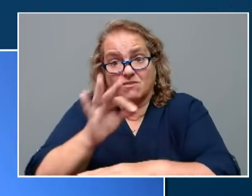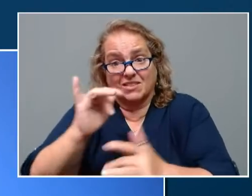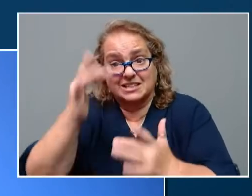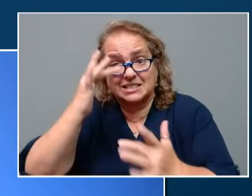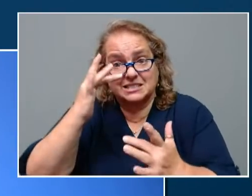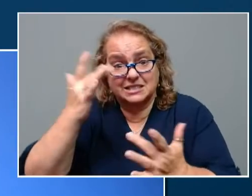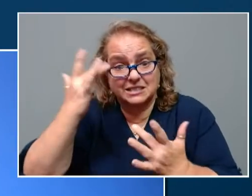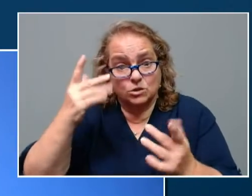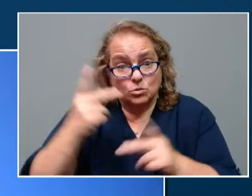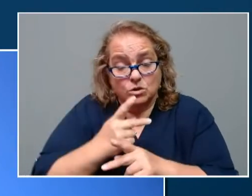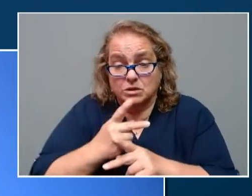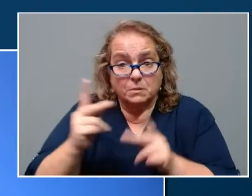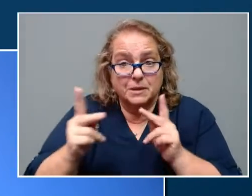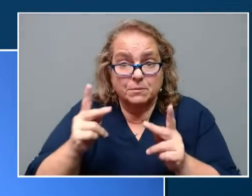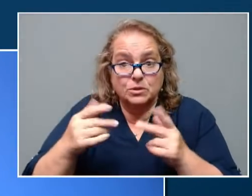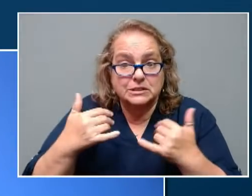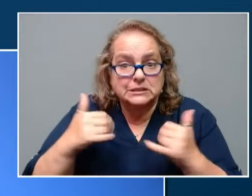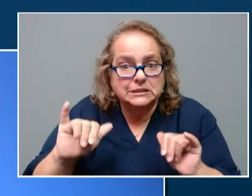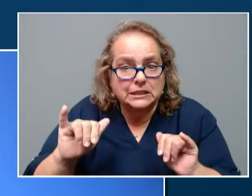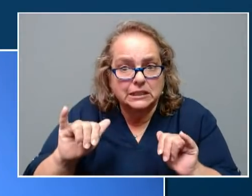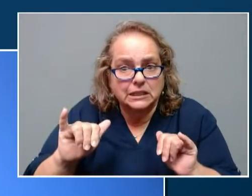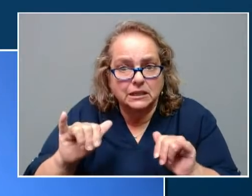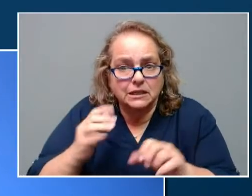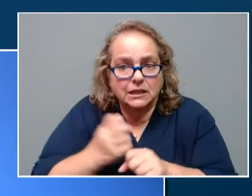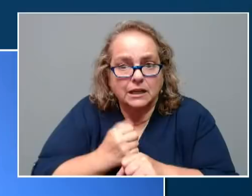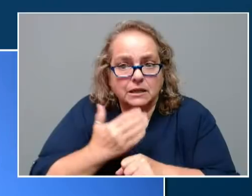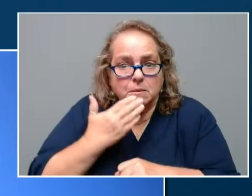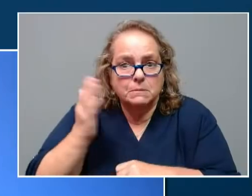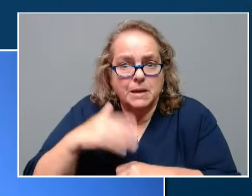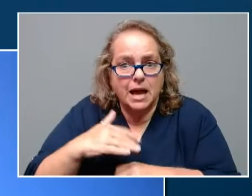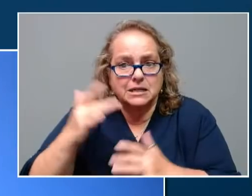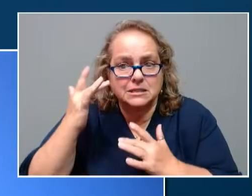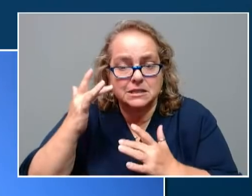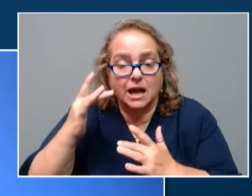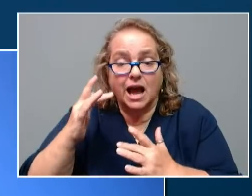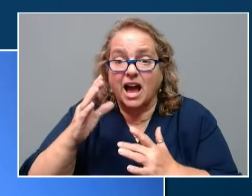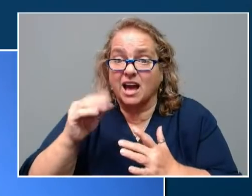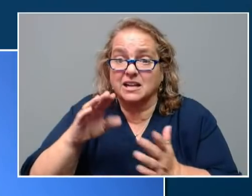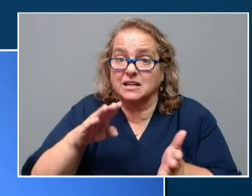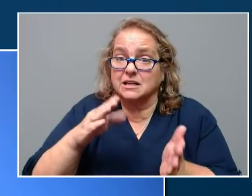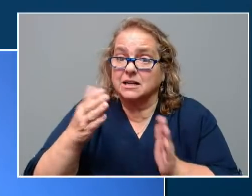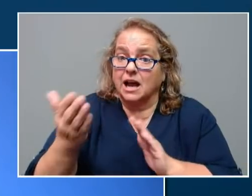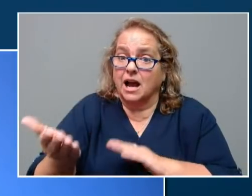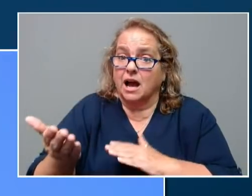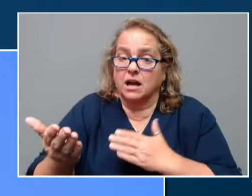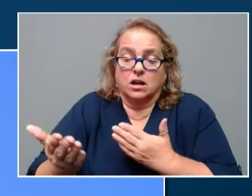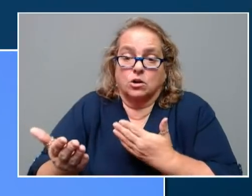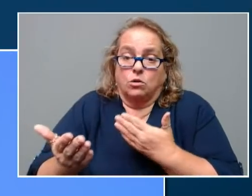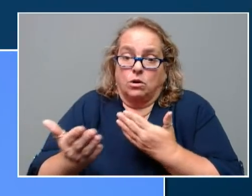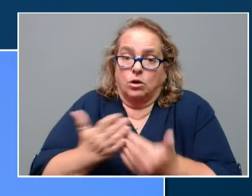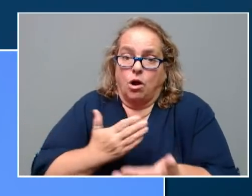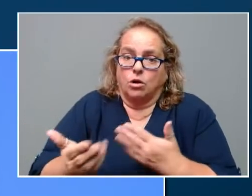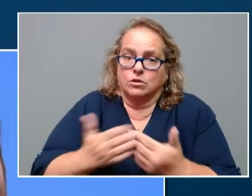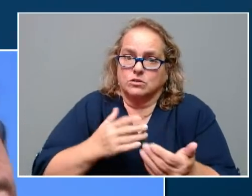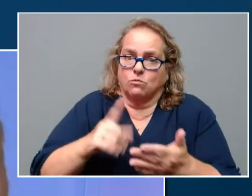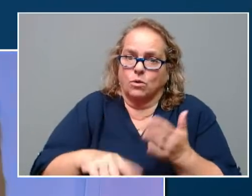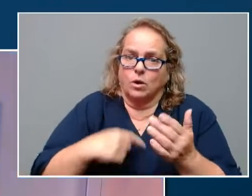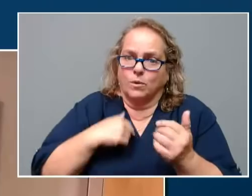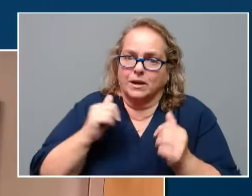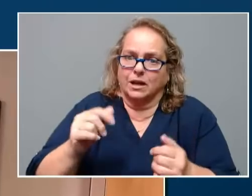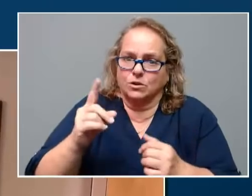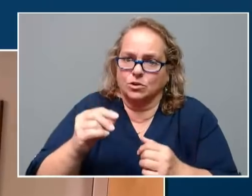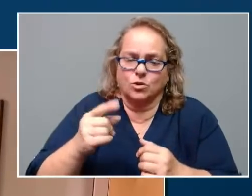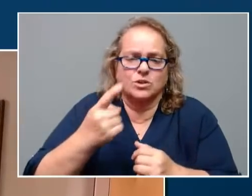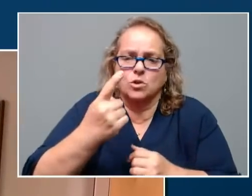people still worsen and people pass kind of regardless of whatever measures we can take. It's one thing to have an